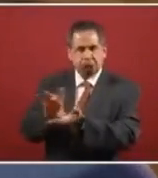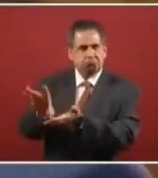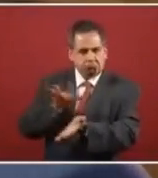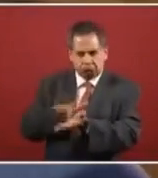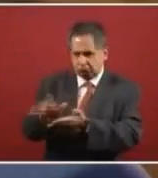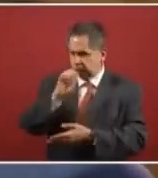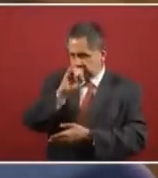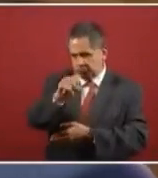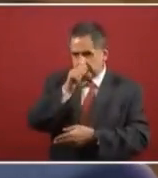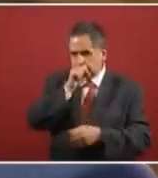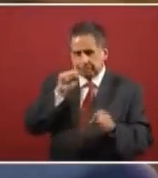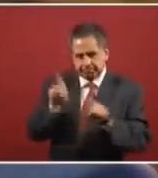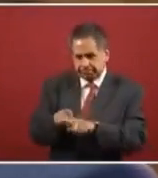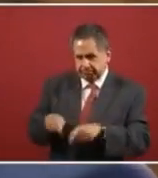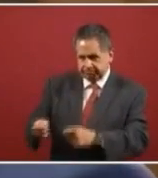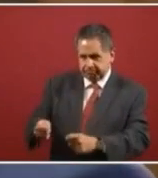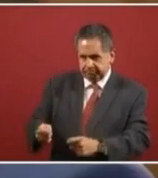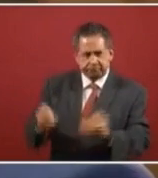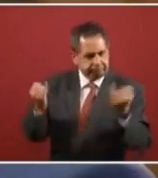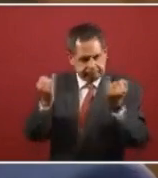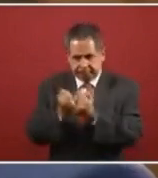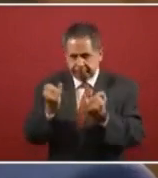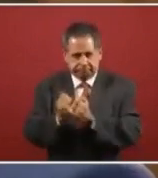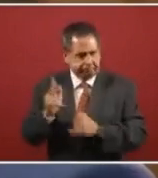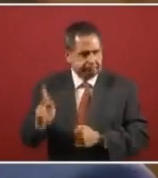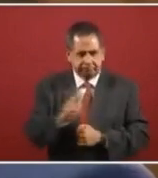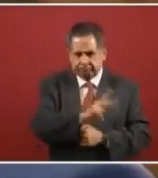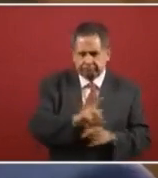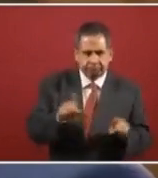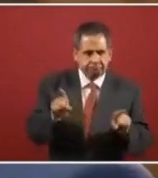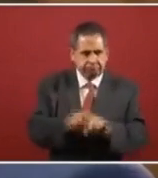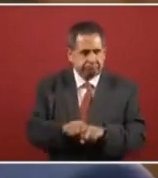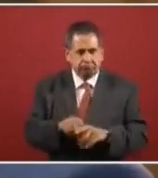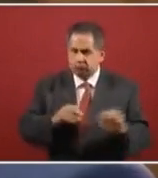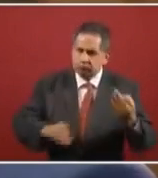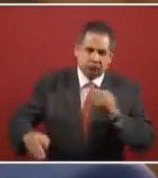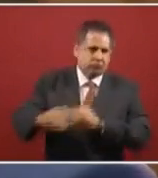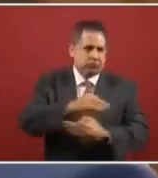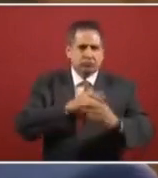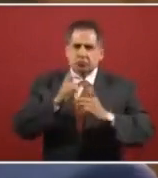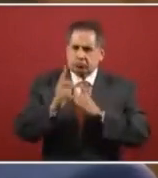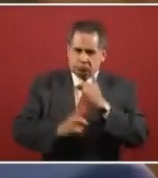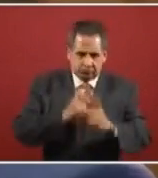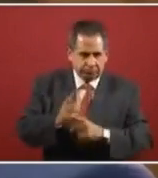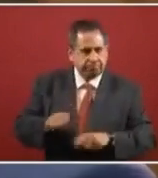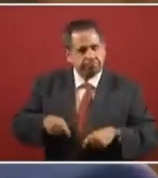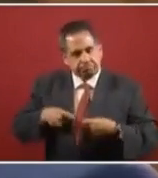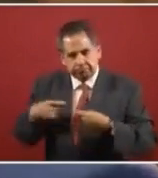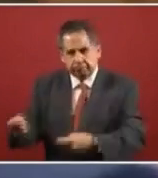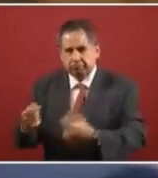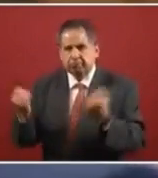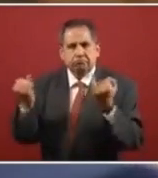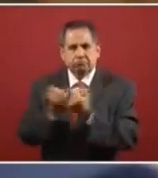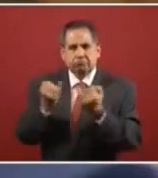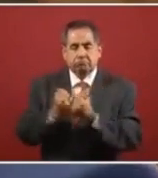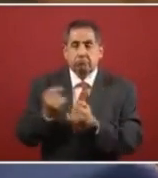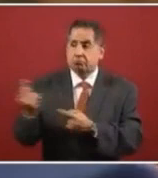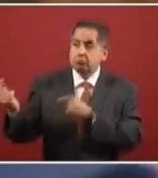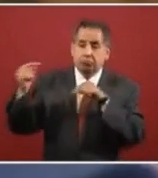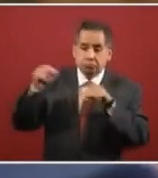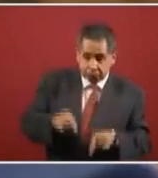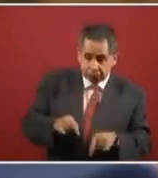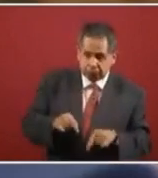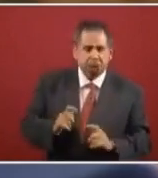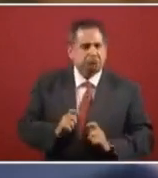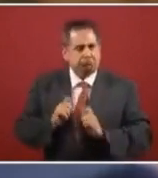and we are gonna be giving them their support same as all the other sportsmen